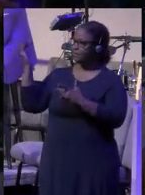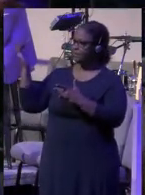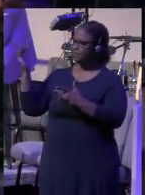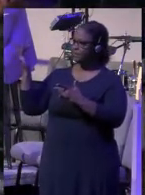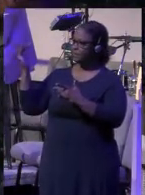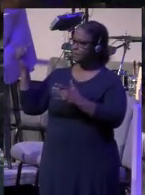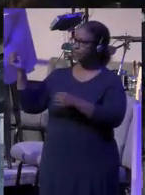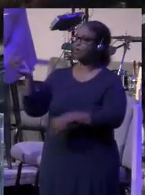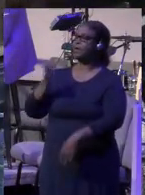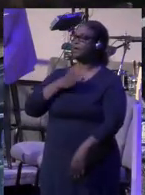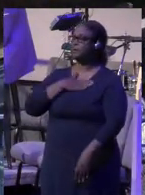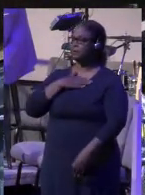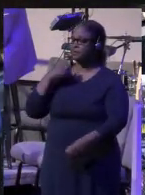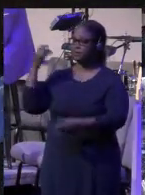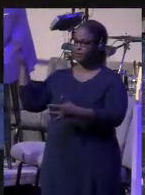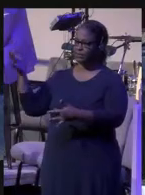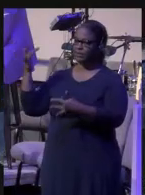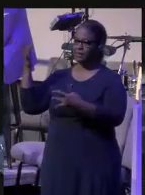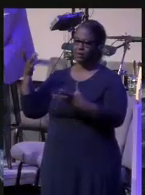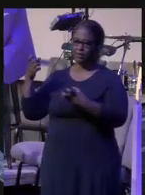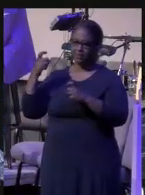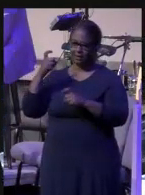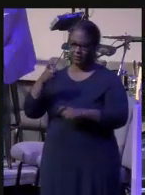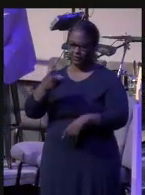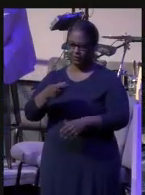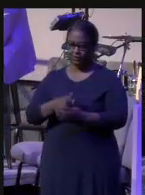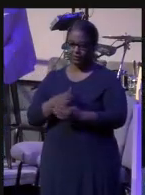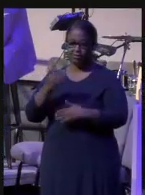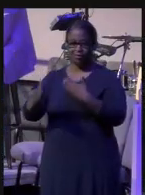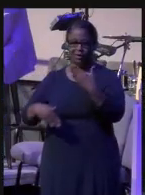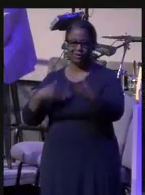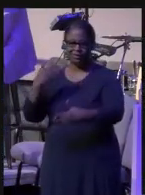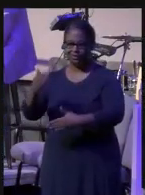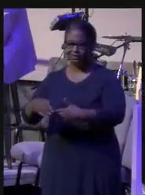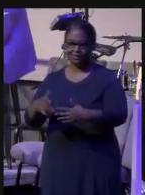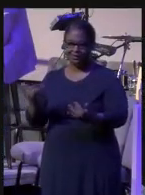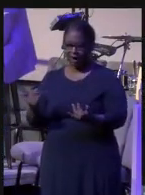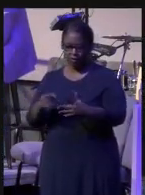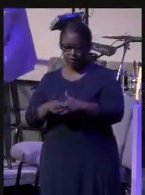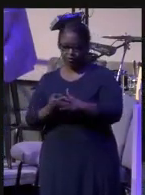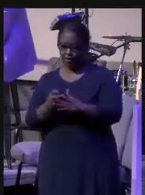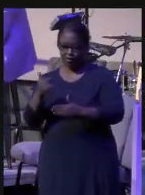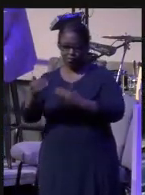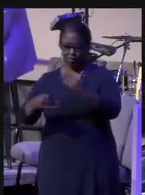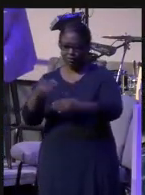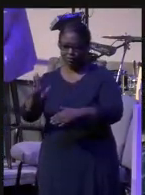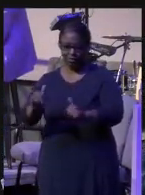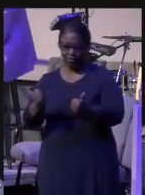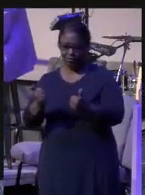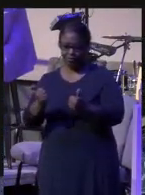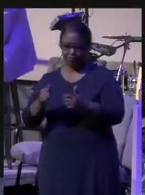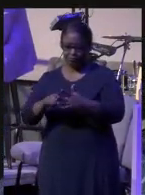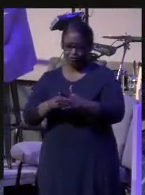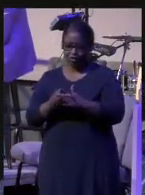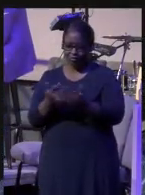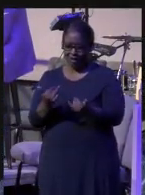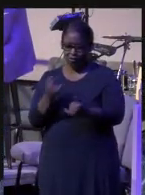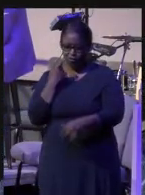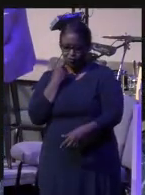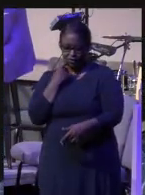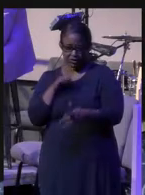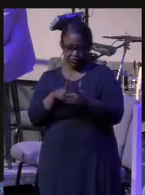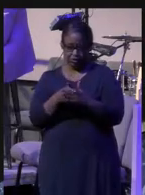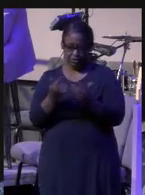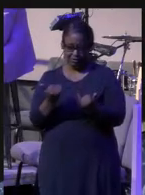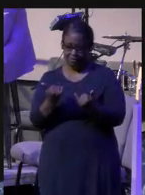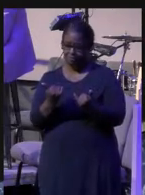mercy. Hallelujah. This is a process. This is the beginning of a process in our life as we learn to